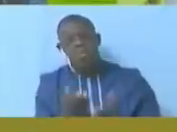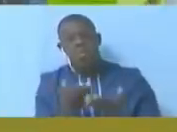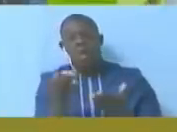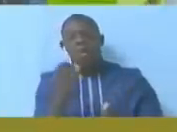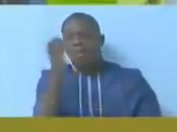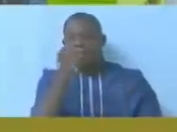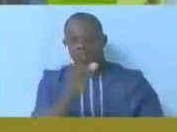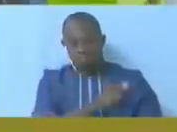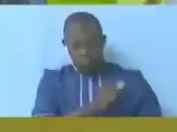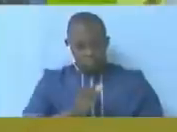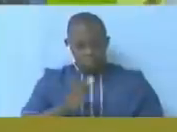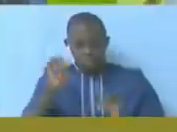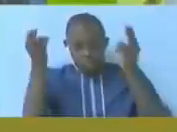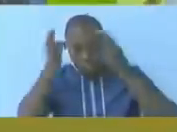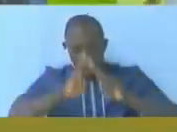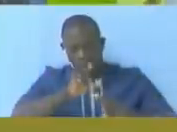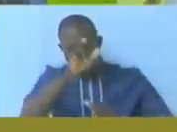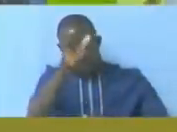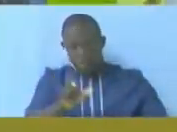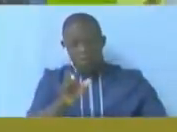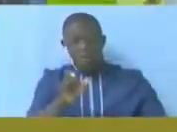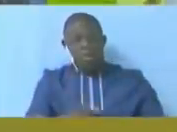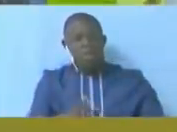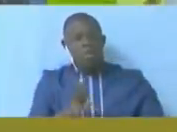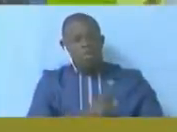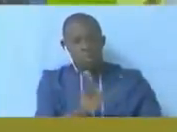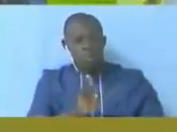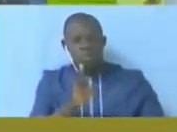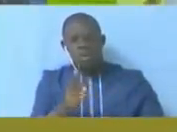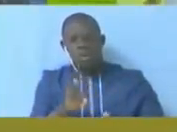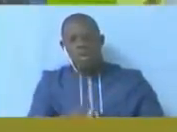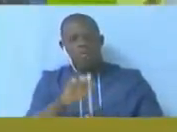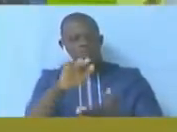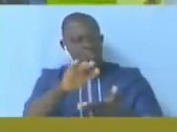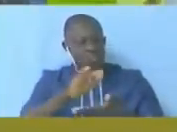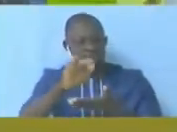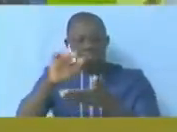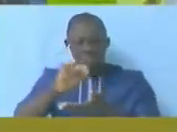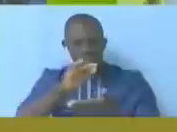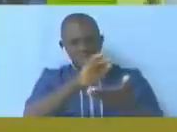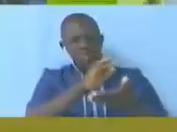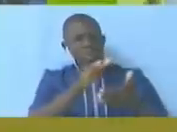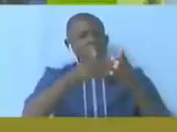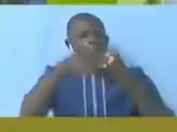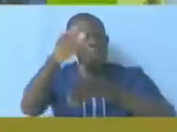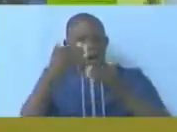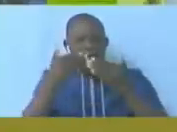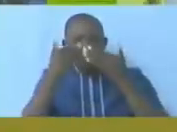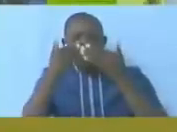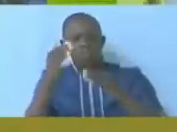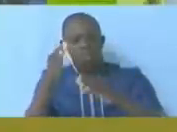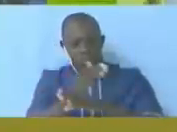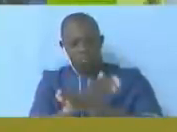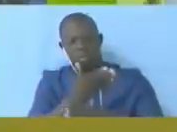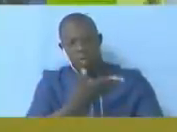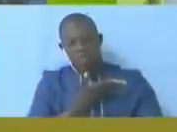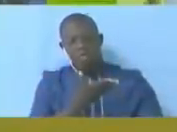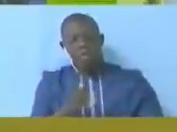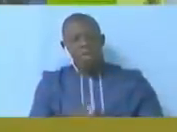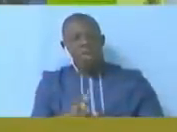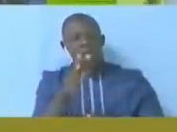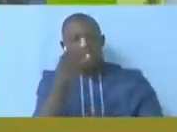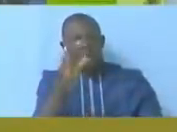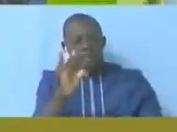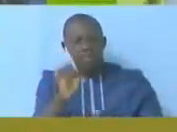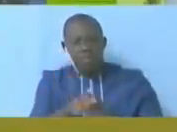for us lawyers, we've been privy to most of this information. But if you